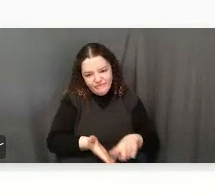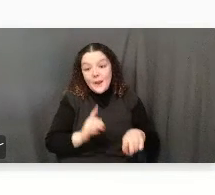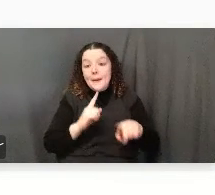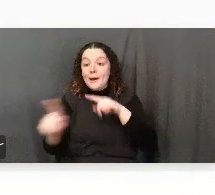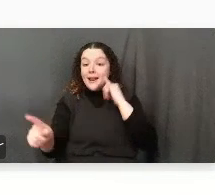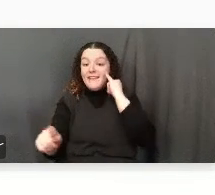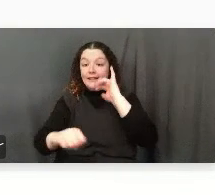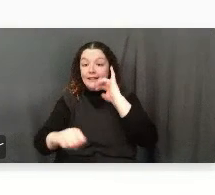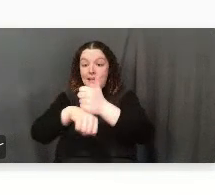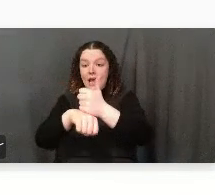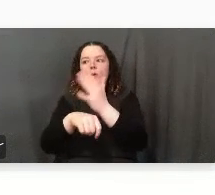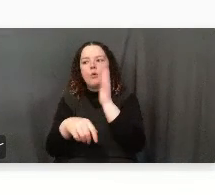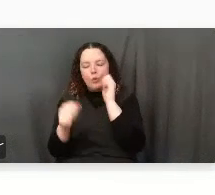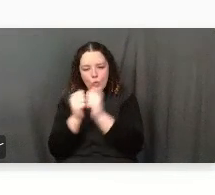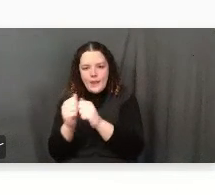that.